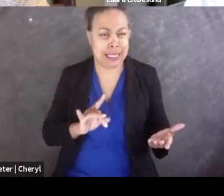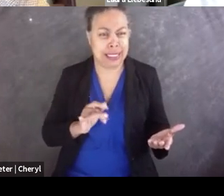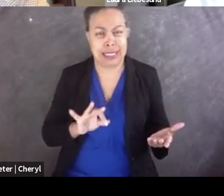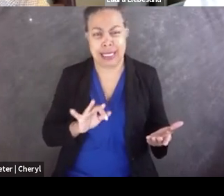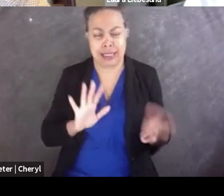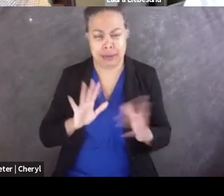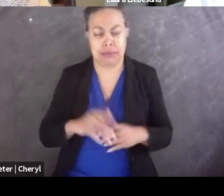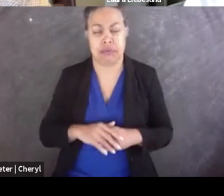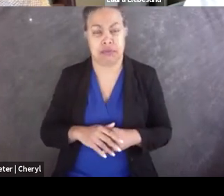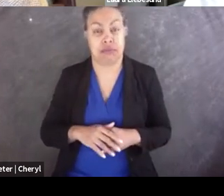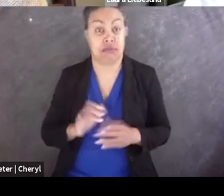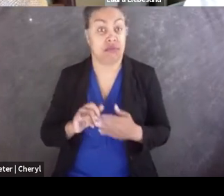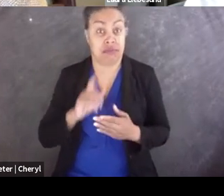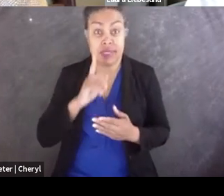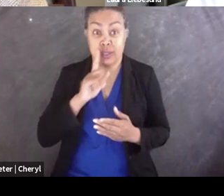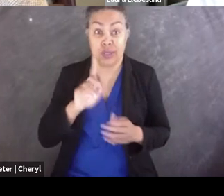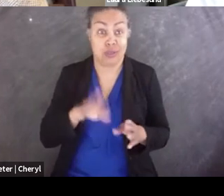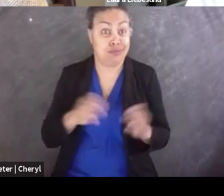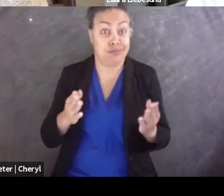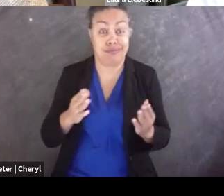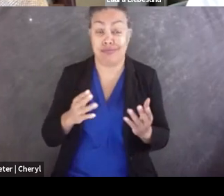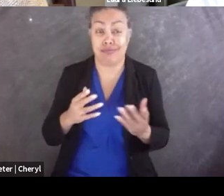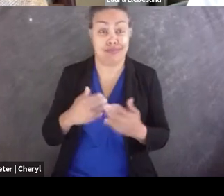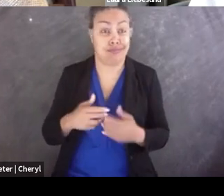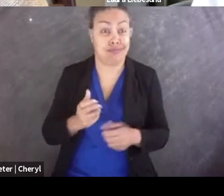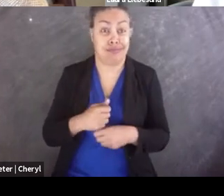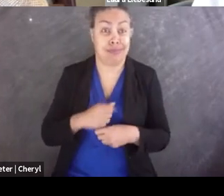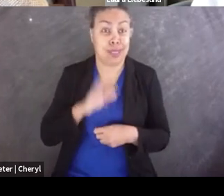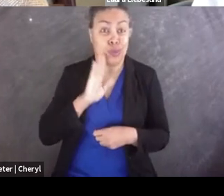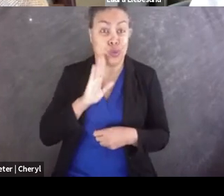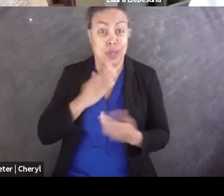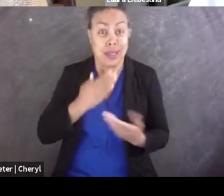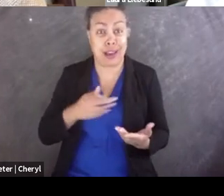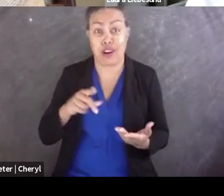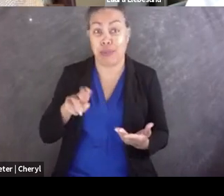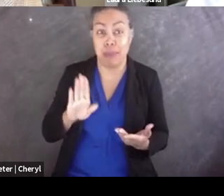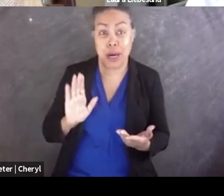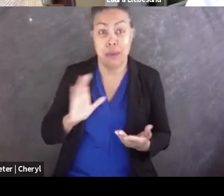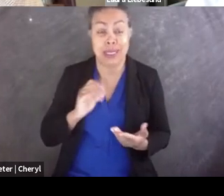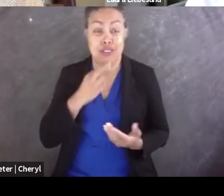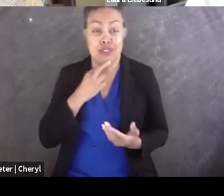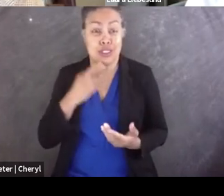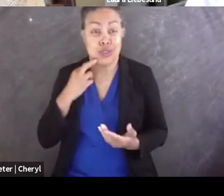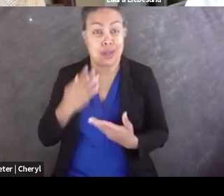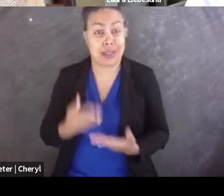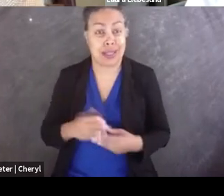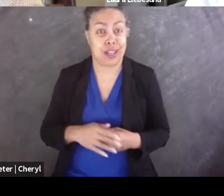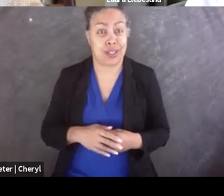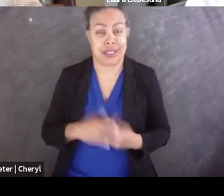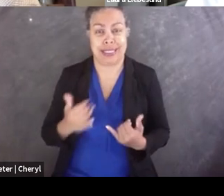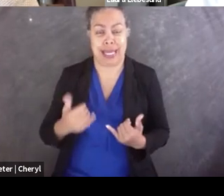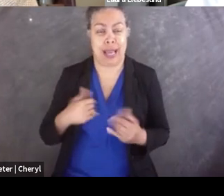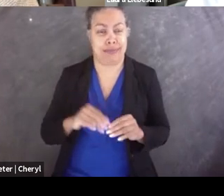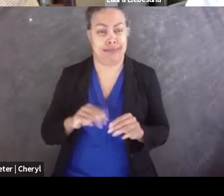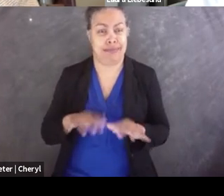So it's a real operating microbrew pub and a restaurant that now has spawned